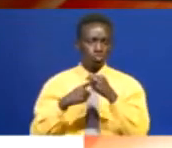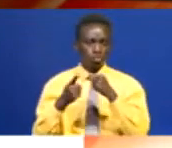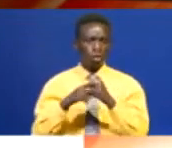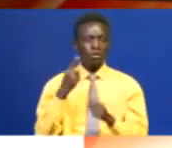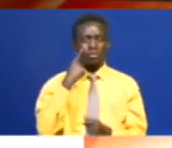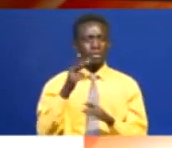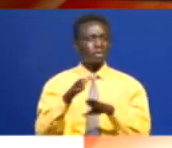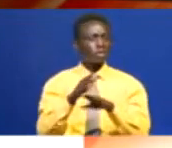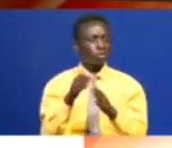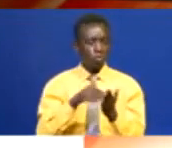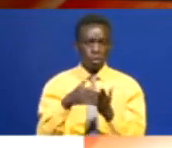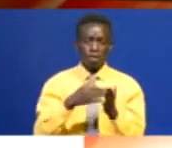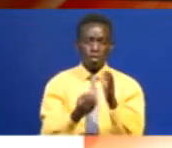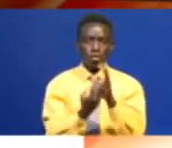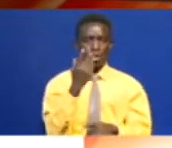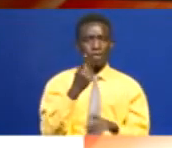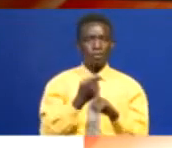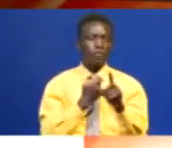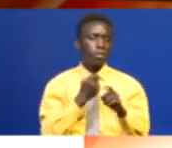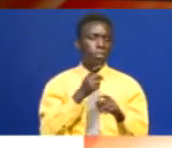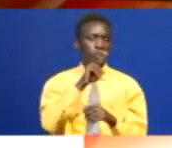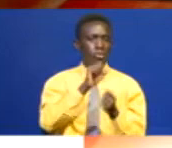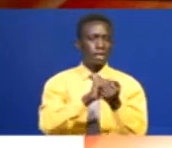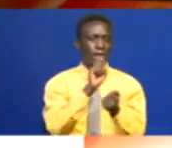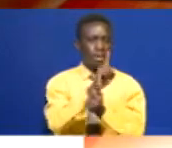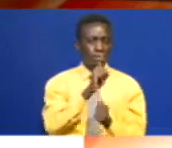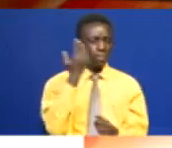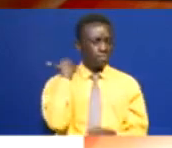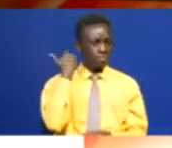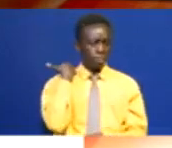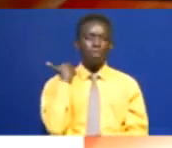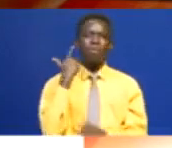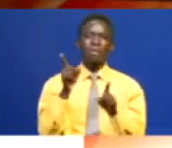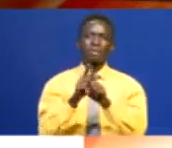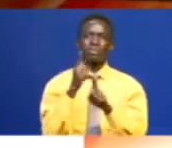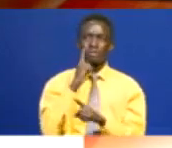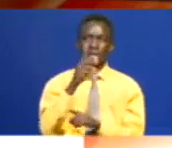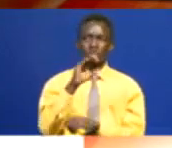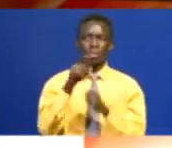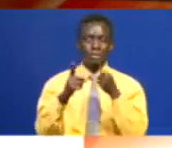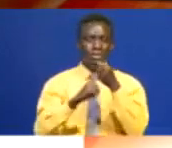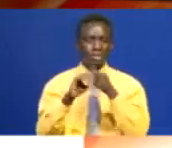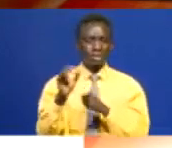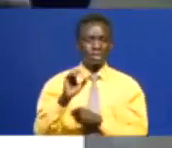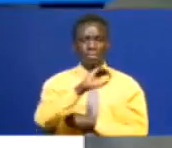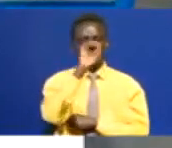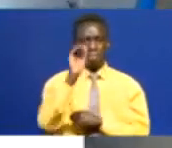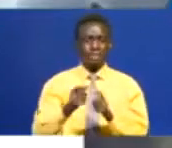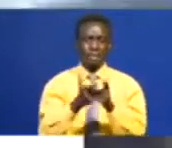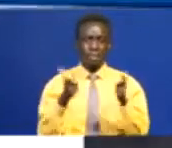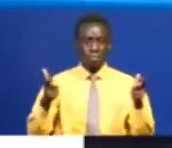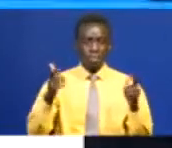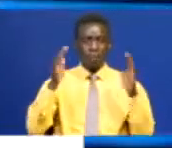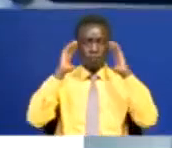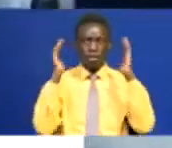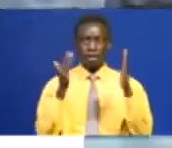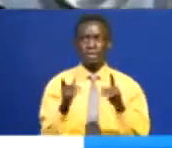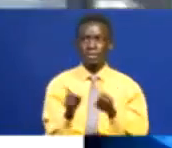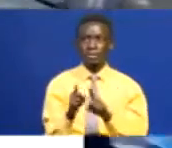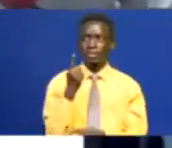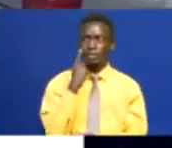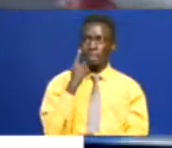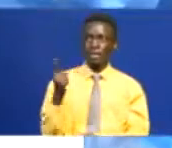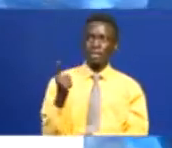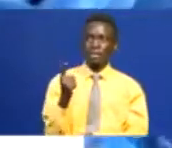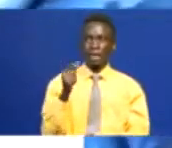since 2011, much lower than the 6.0% expansion forecast. A contraction in government